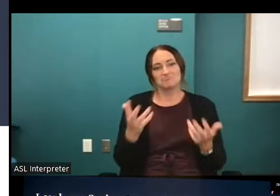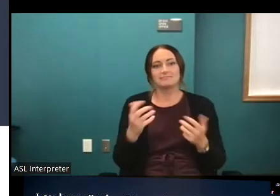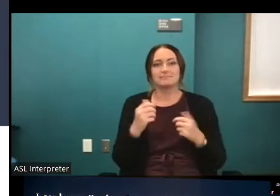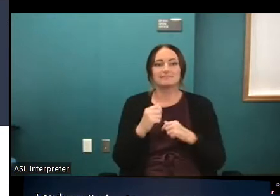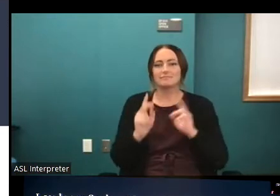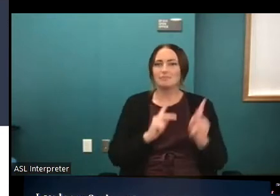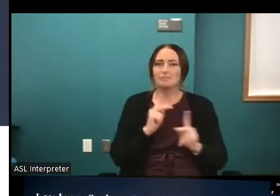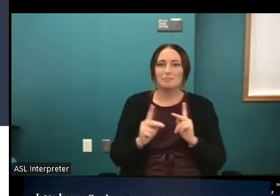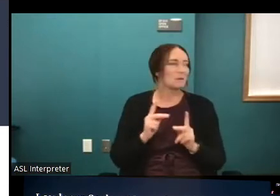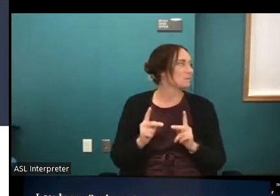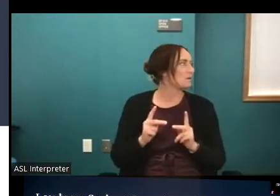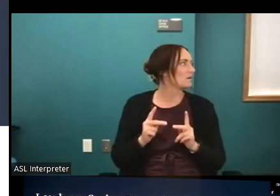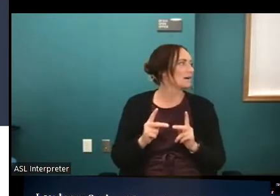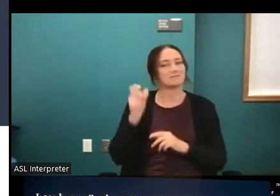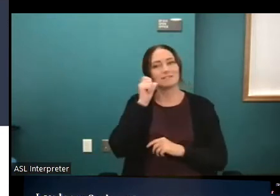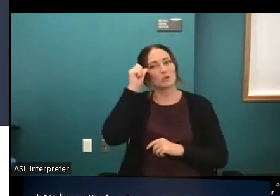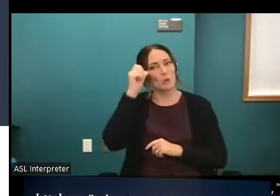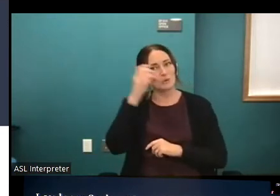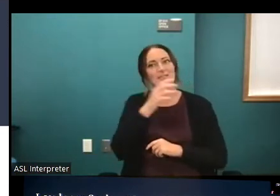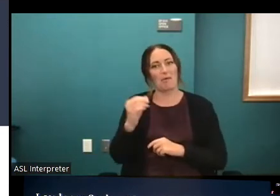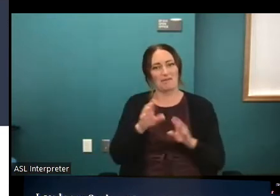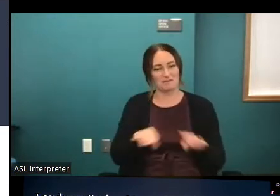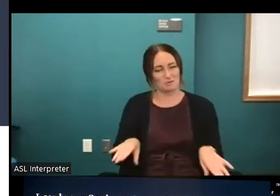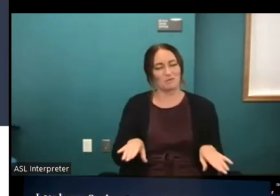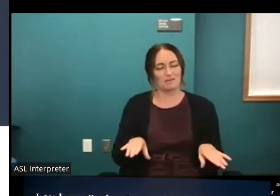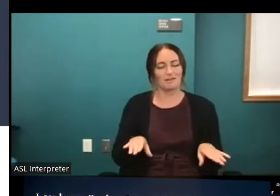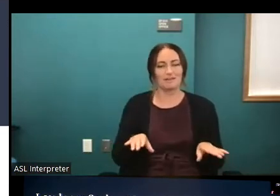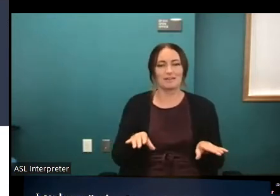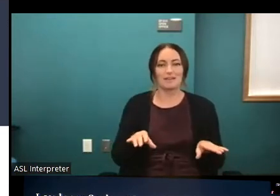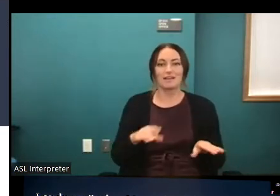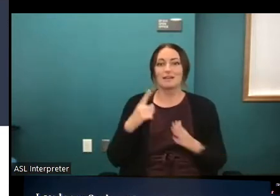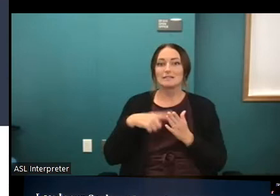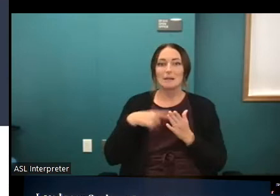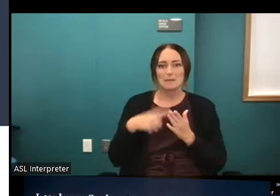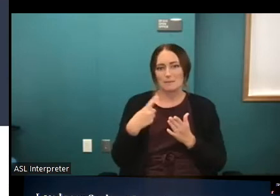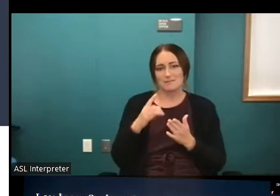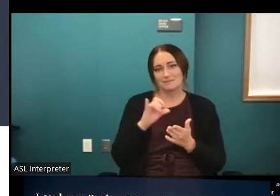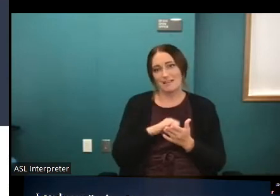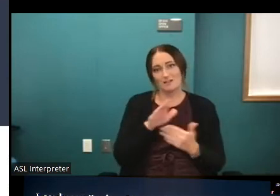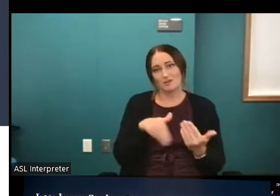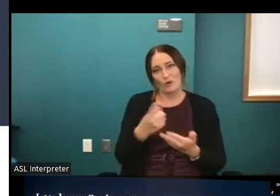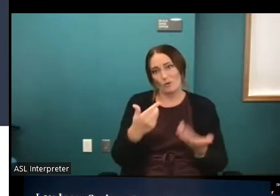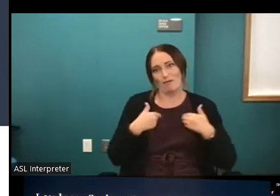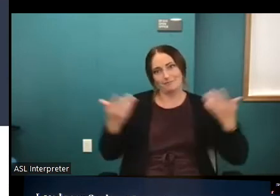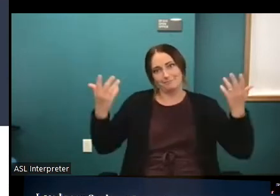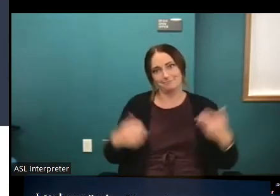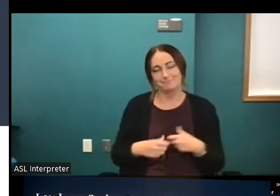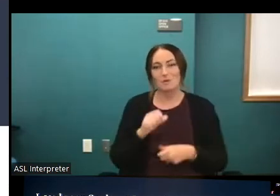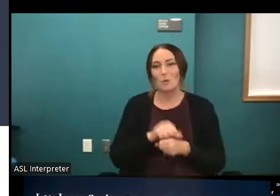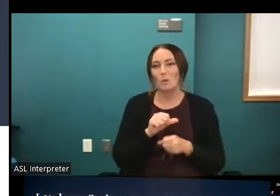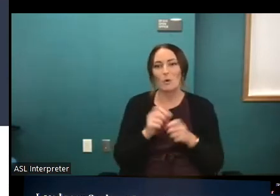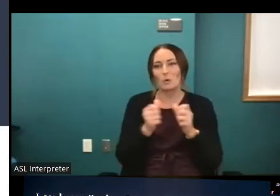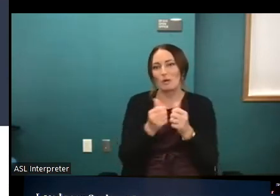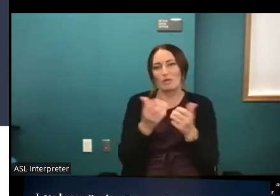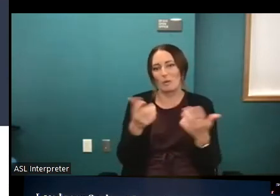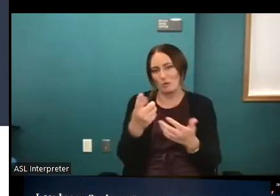so people are not good at this, adults and kids, and so sometimes it's all you've got, and sometimes it's what you have to use because it's the only